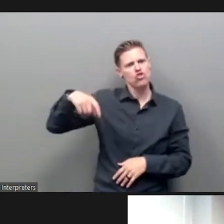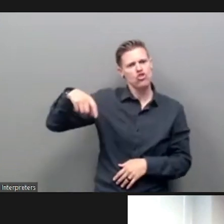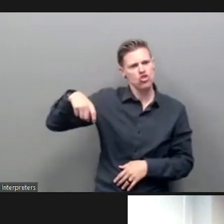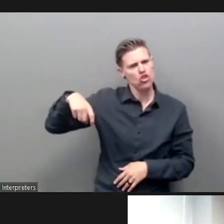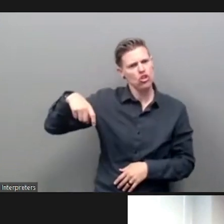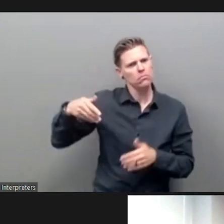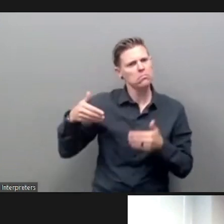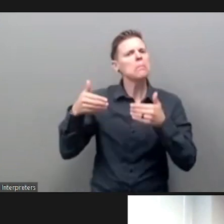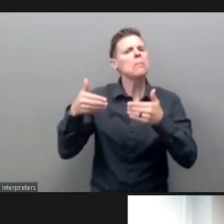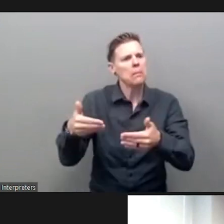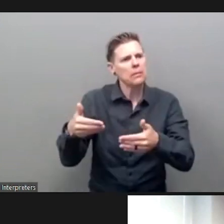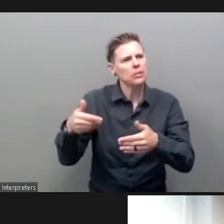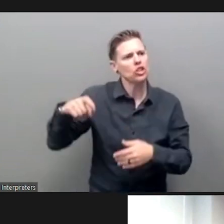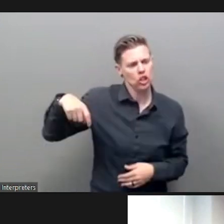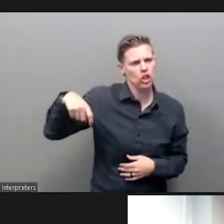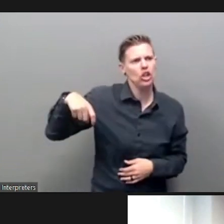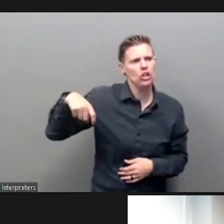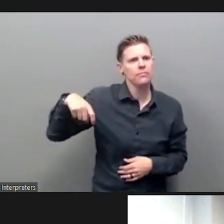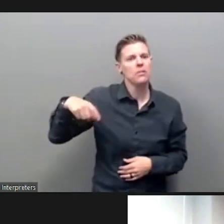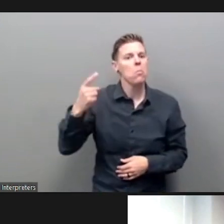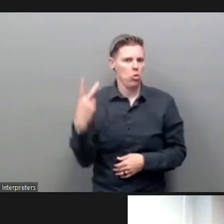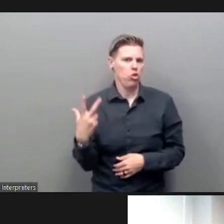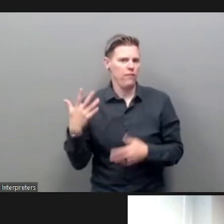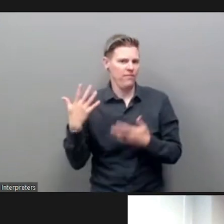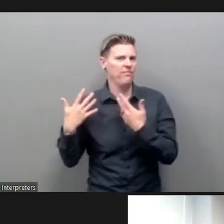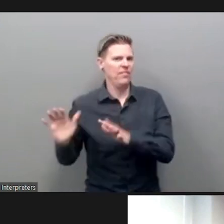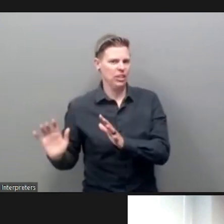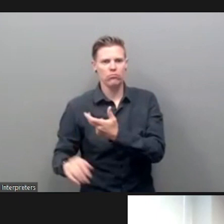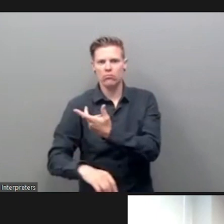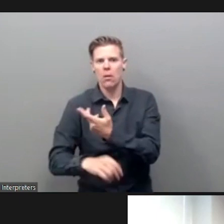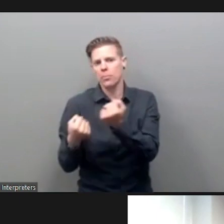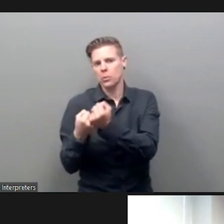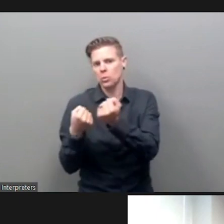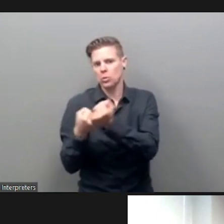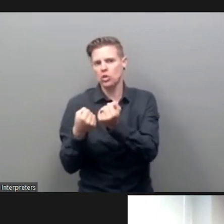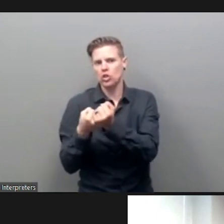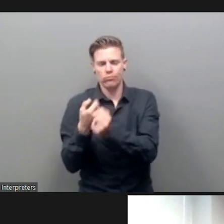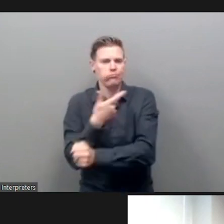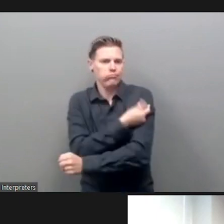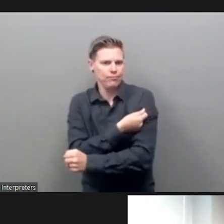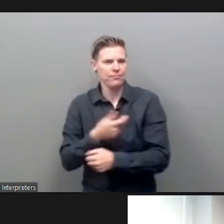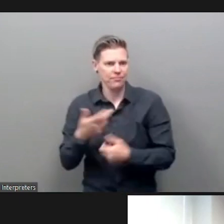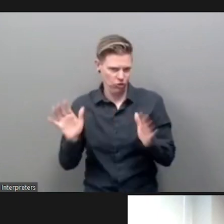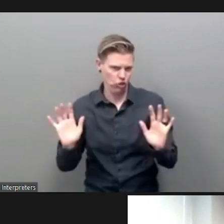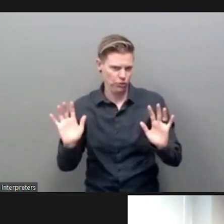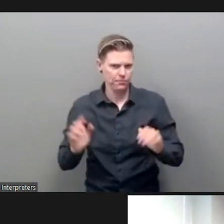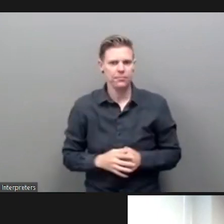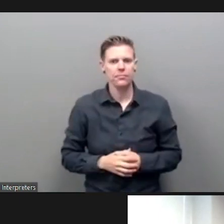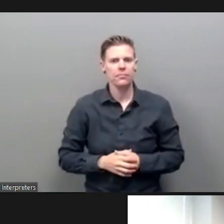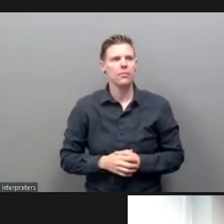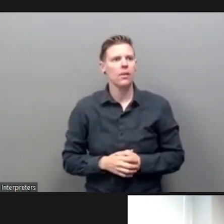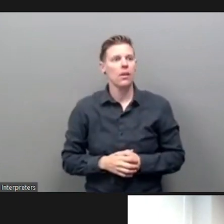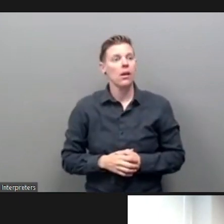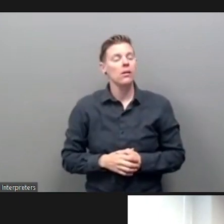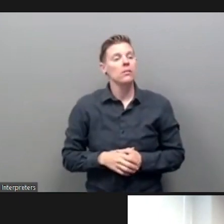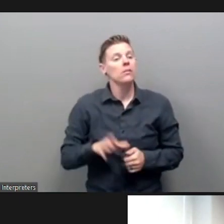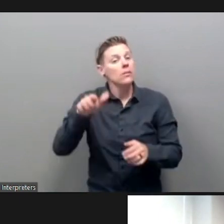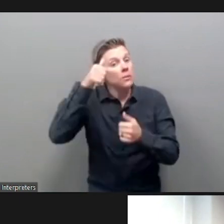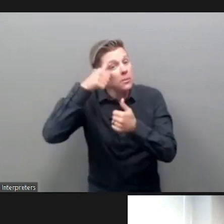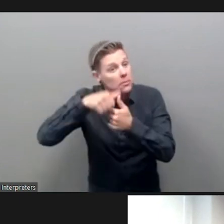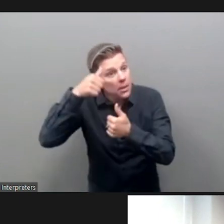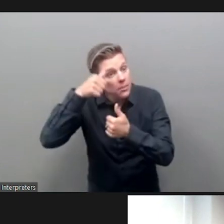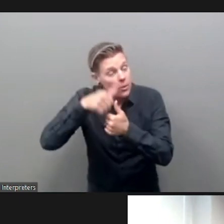numbers up, got their boosters. And but once again, the booster shot is just